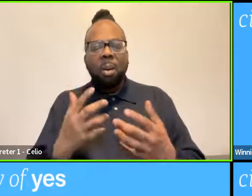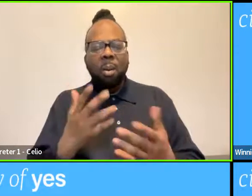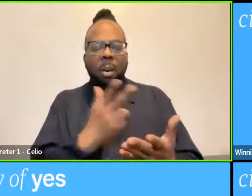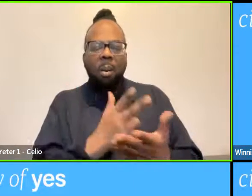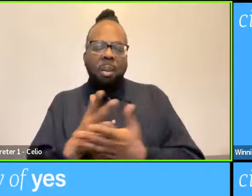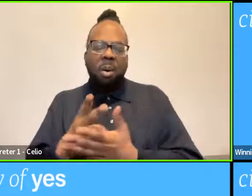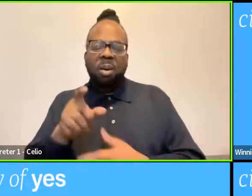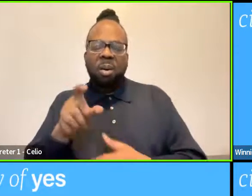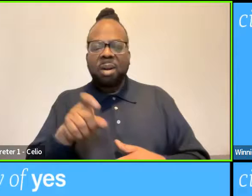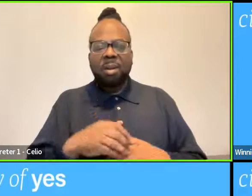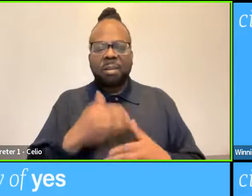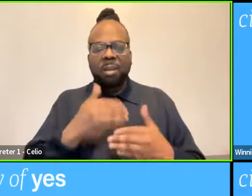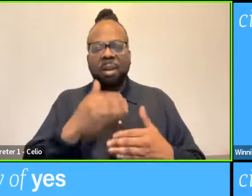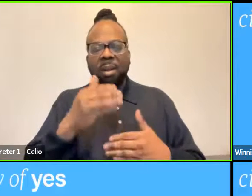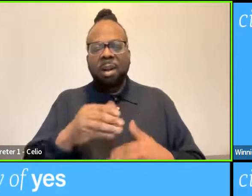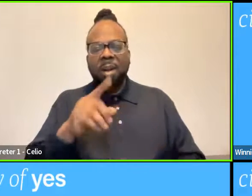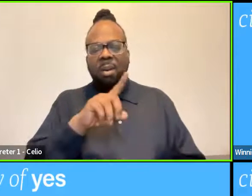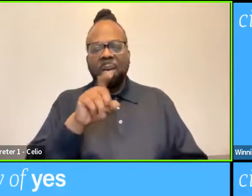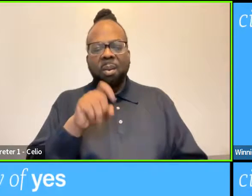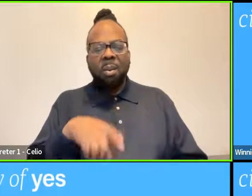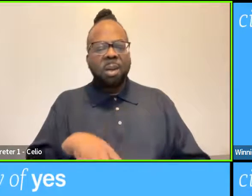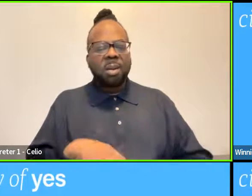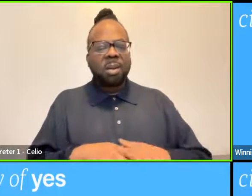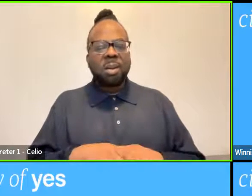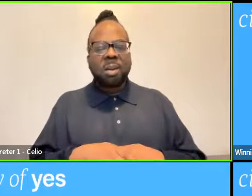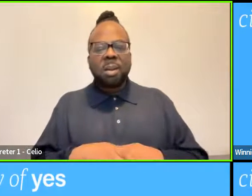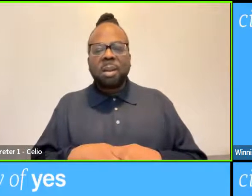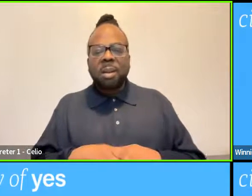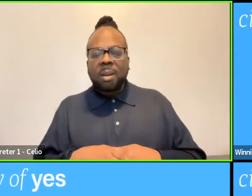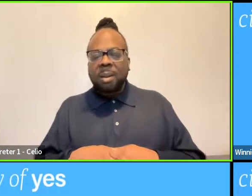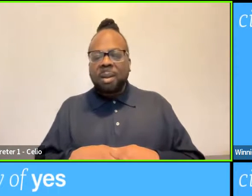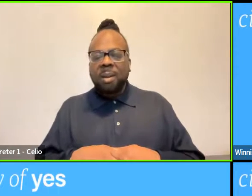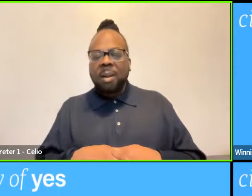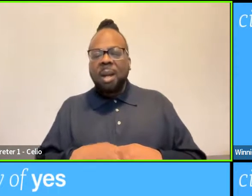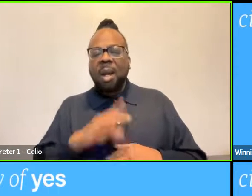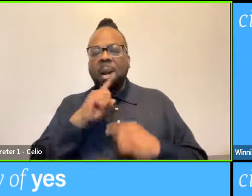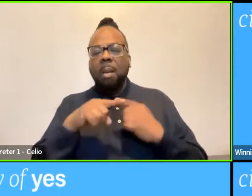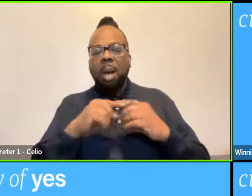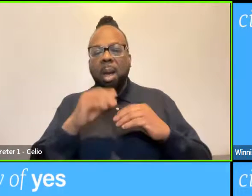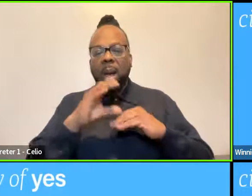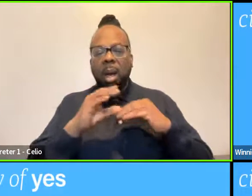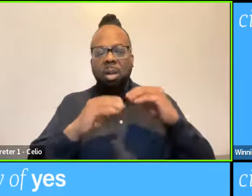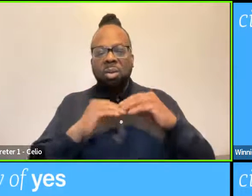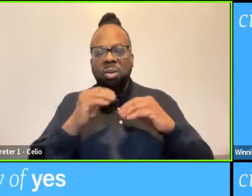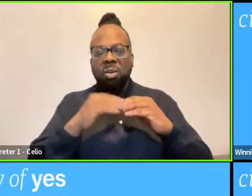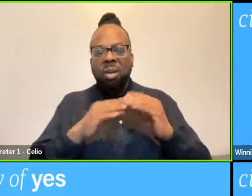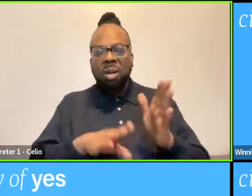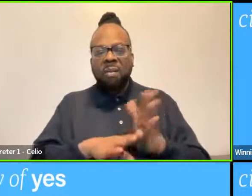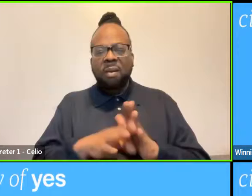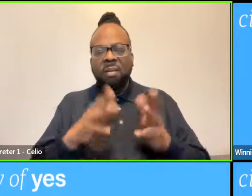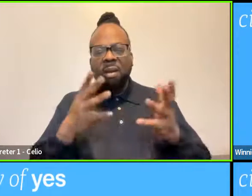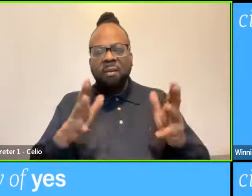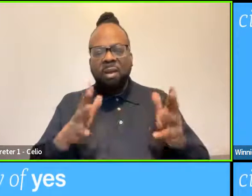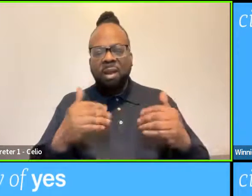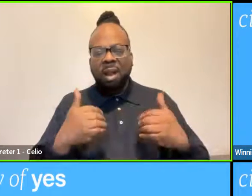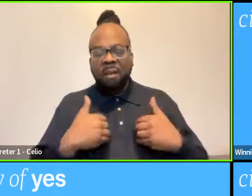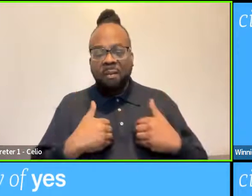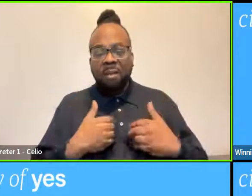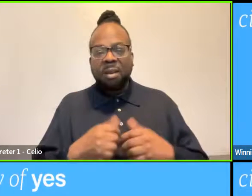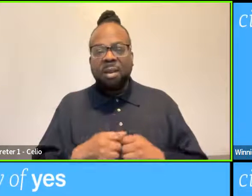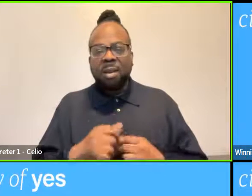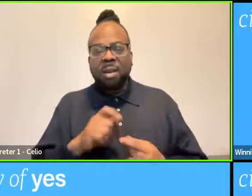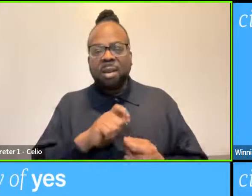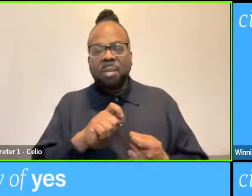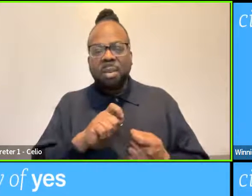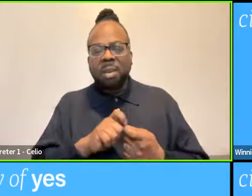And the next question is just about excessive construction of development that's already taking place, specifically